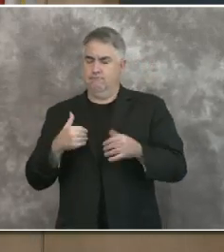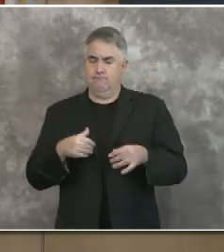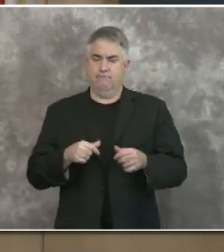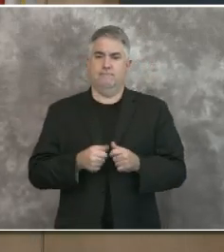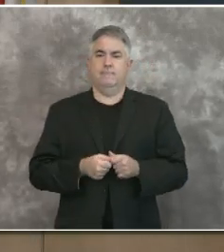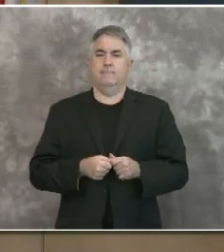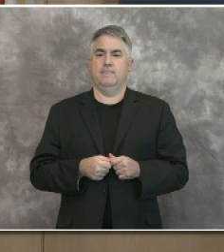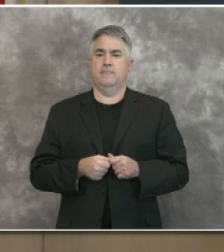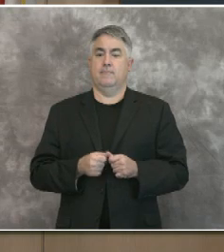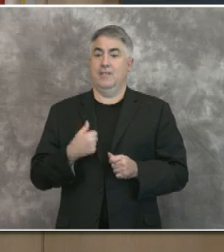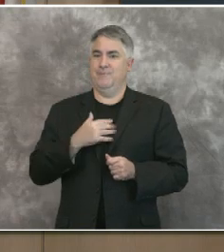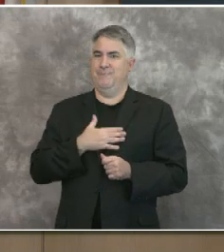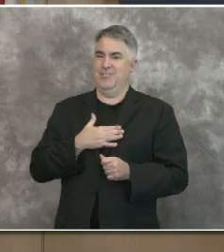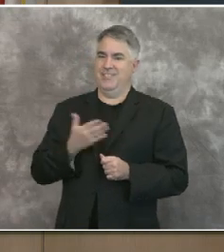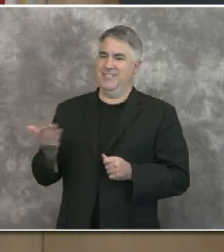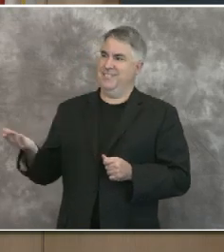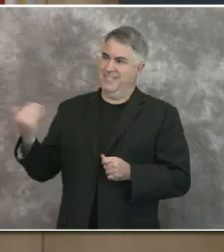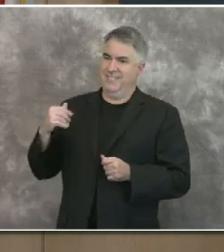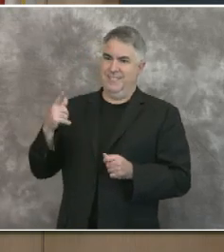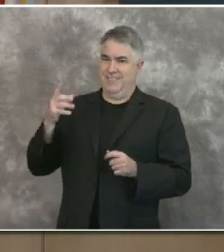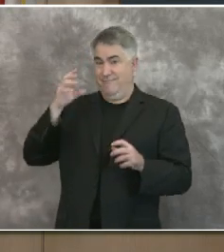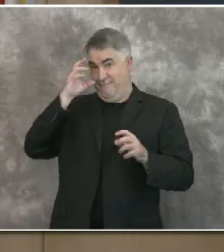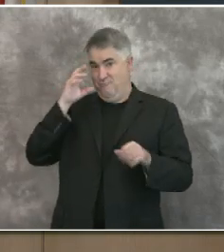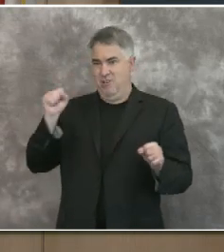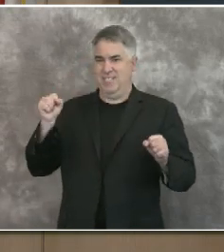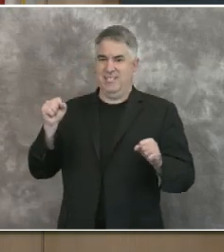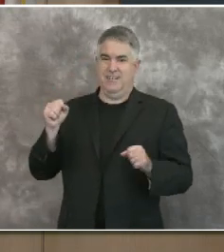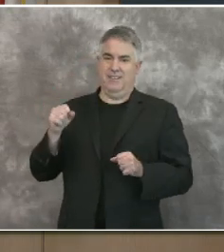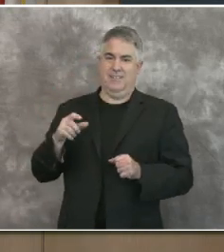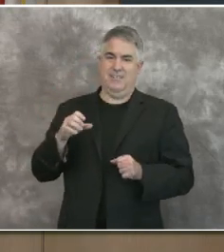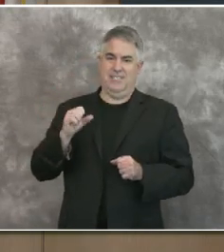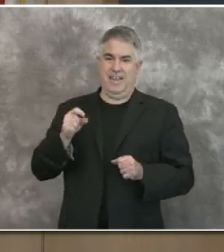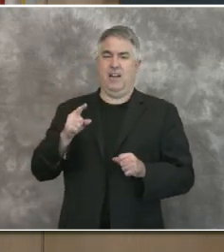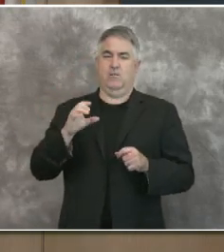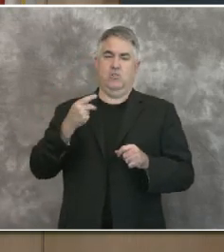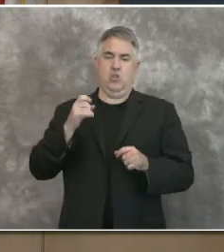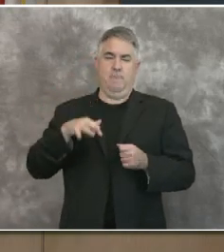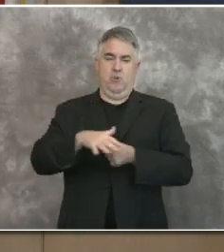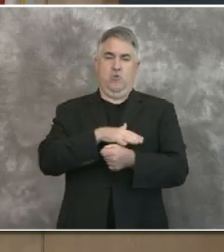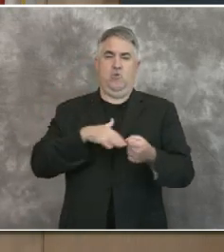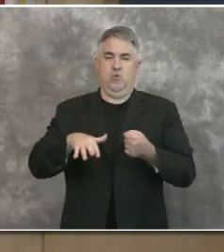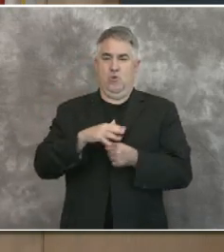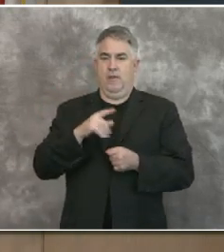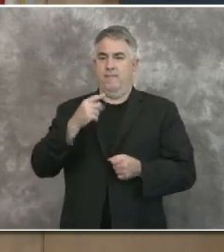pleased to have with us here the president of the San Diego chapter of the California Restaurant Association, Jeff Rossman.